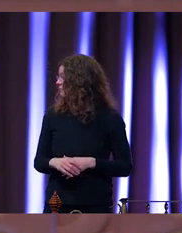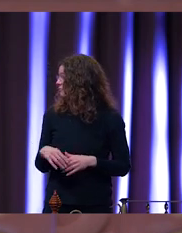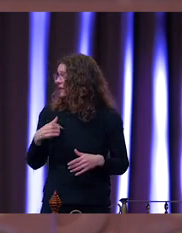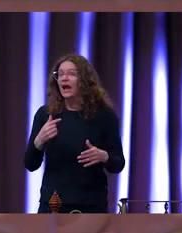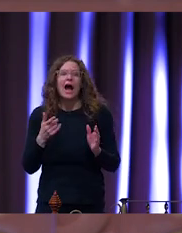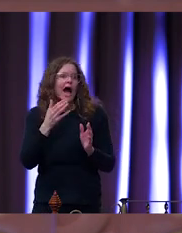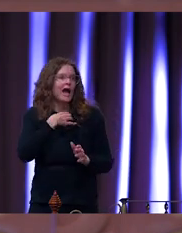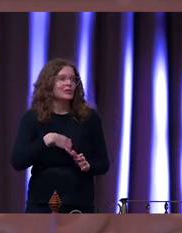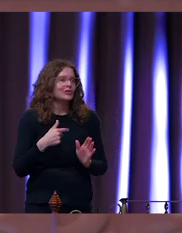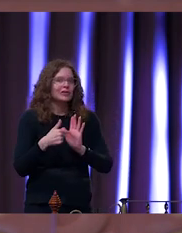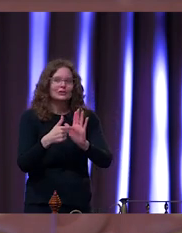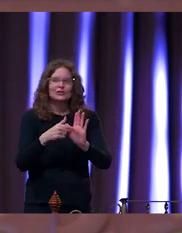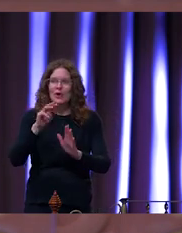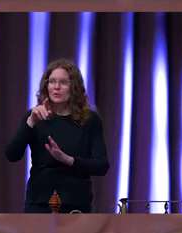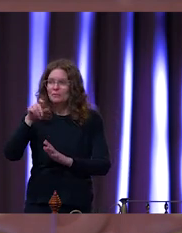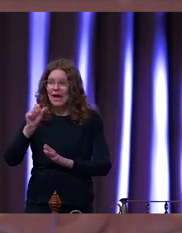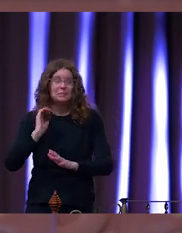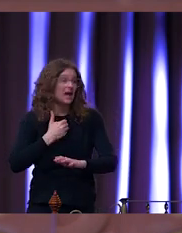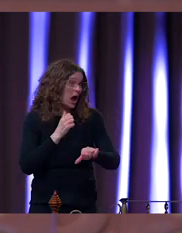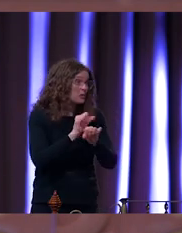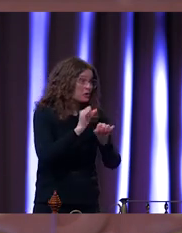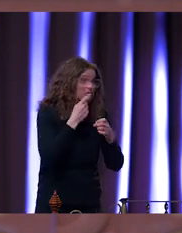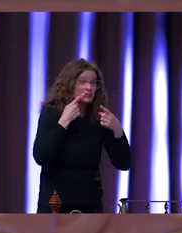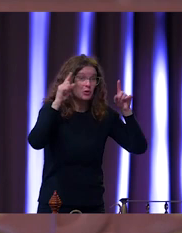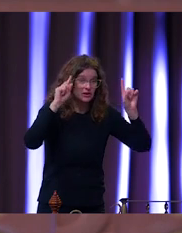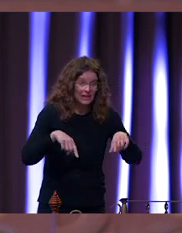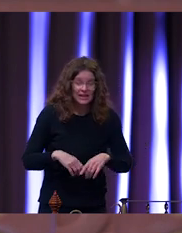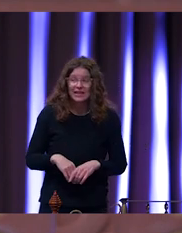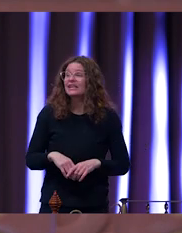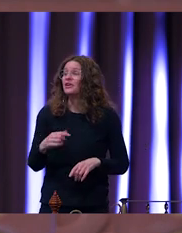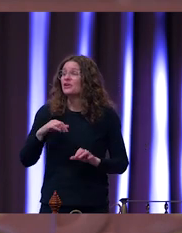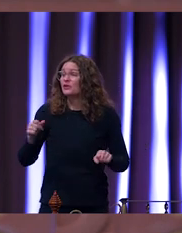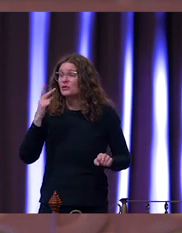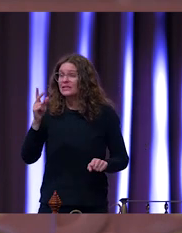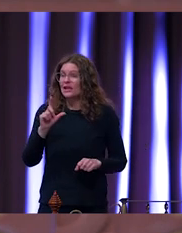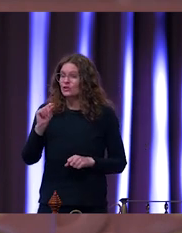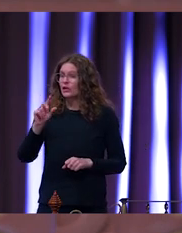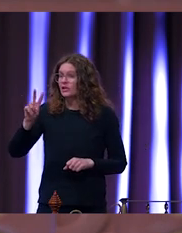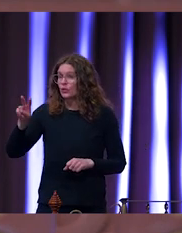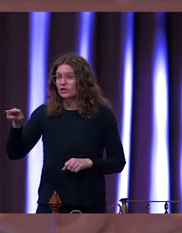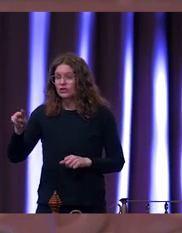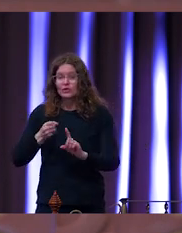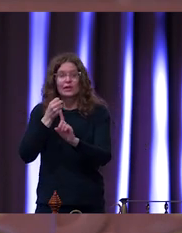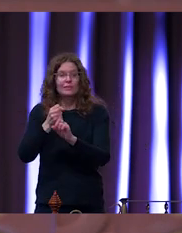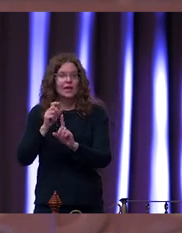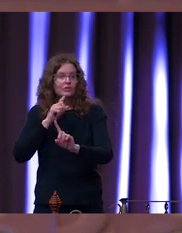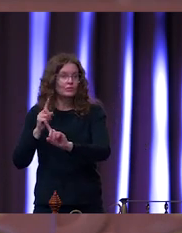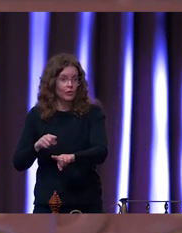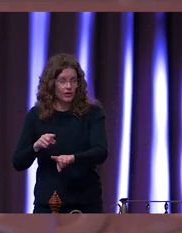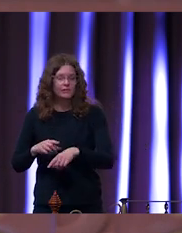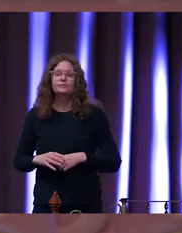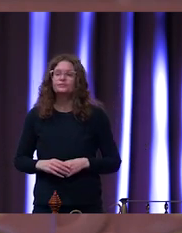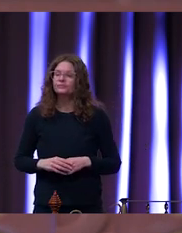because the work is working. So I'll direct all of you actually to our 2022 impact report. We have an individual